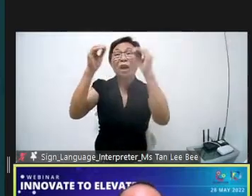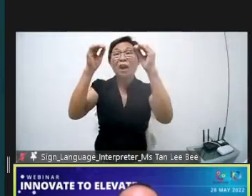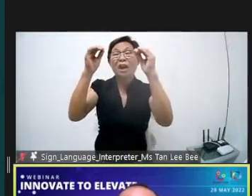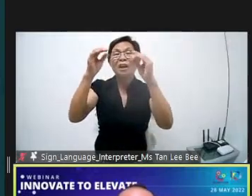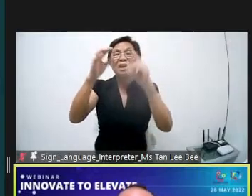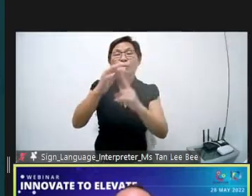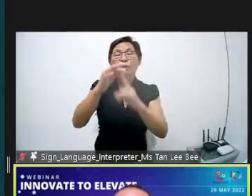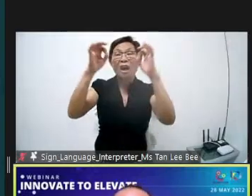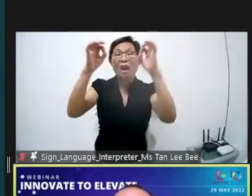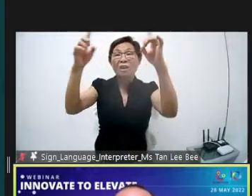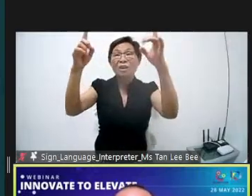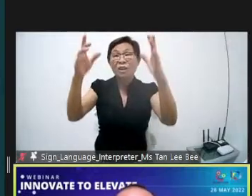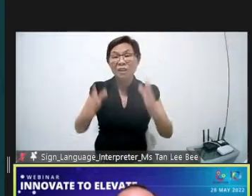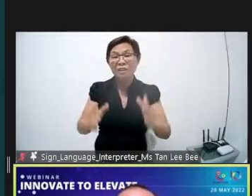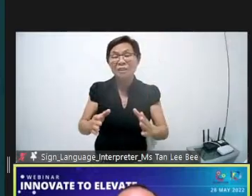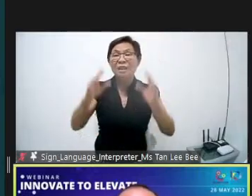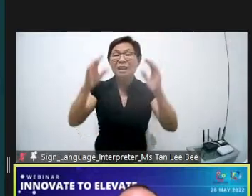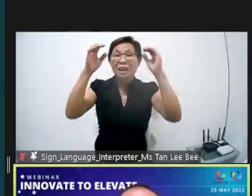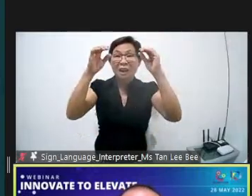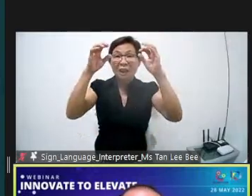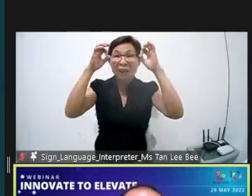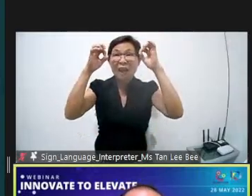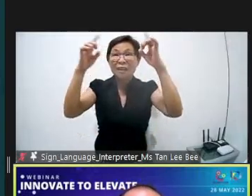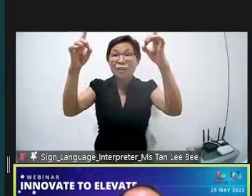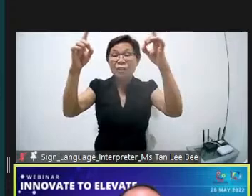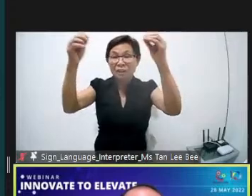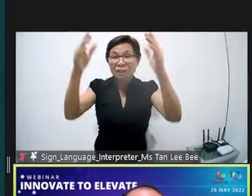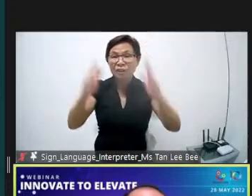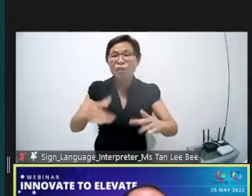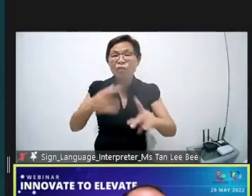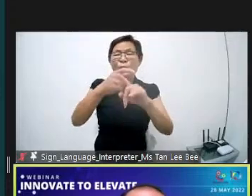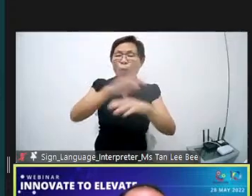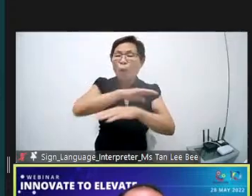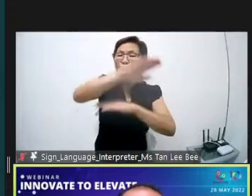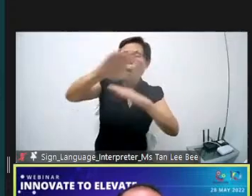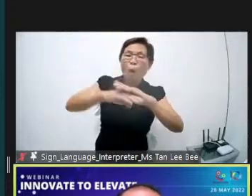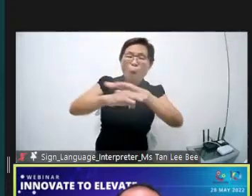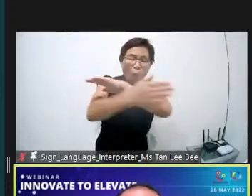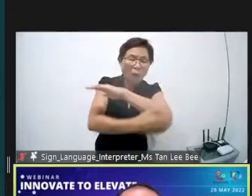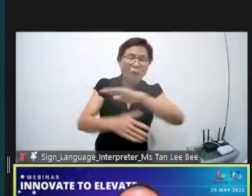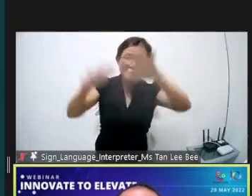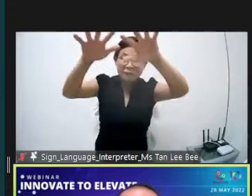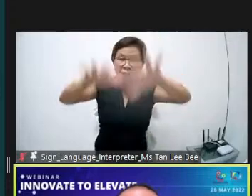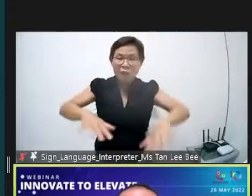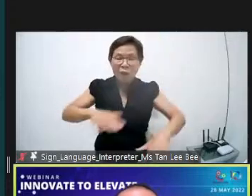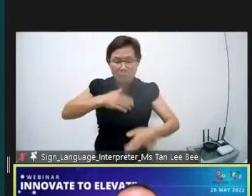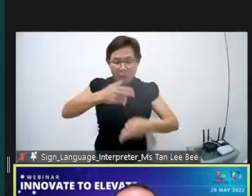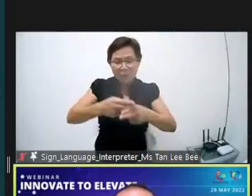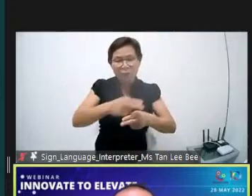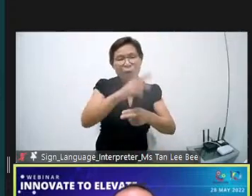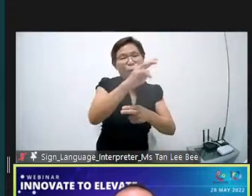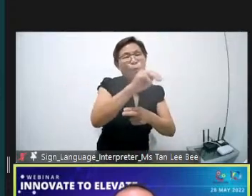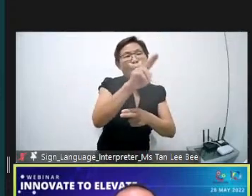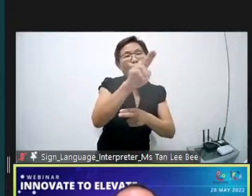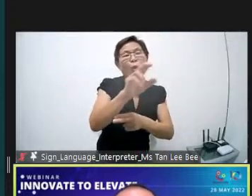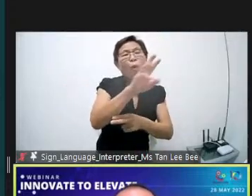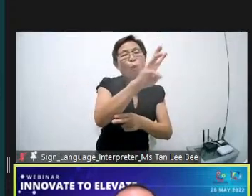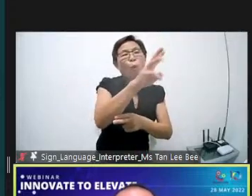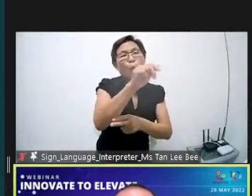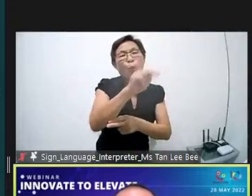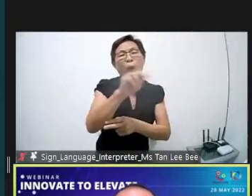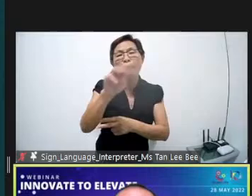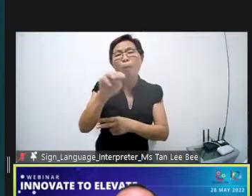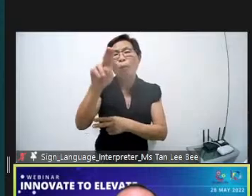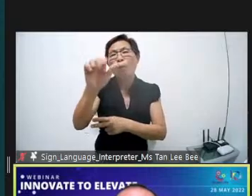from all the country of Southeast ASEAN. My name is Wan Muazzam bin Wan Abidin, but